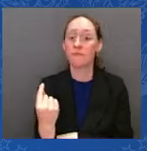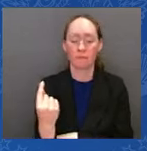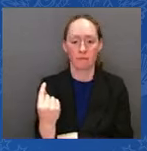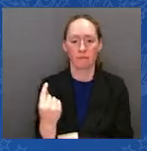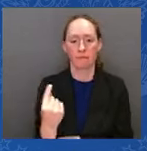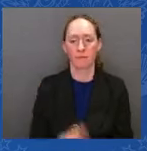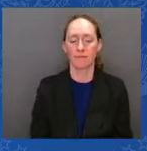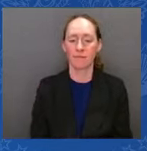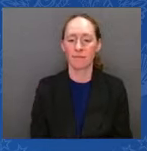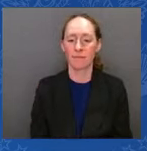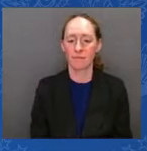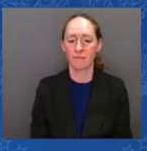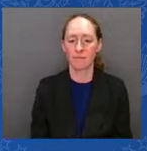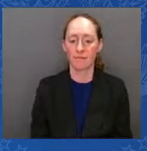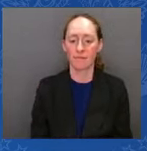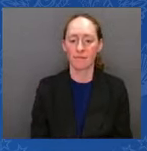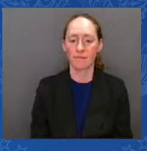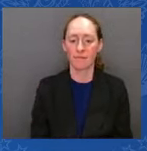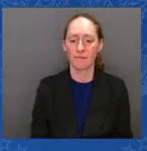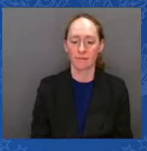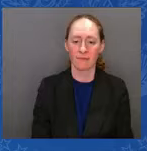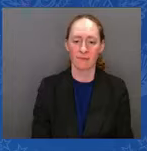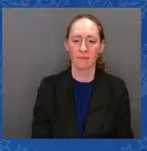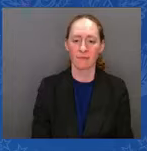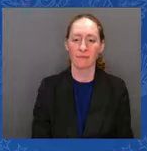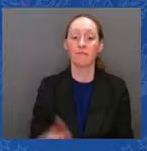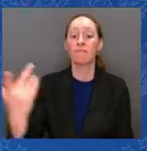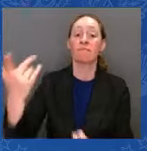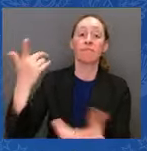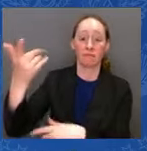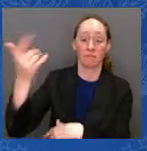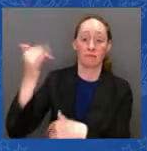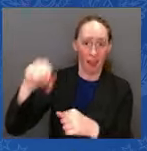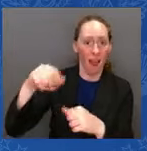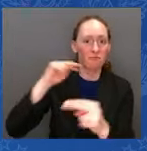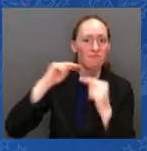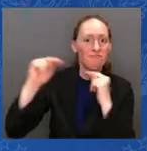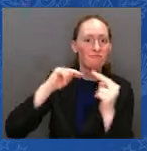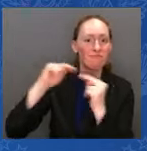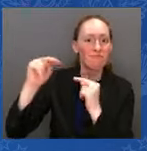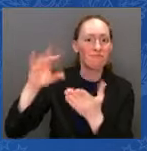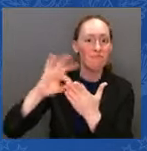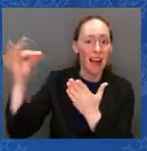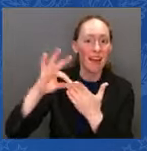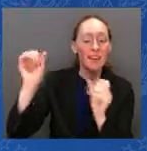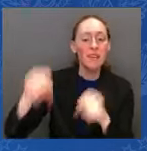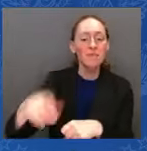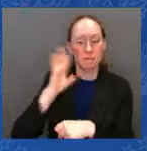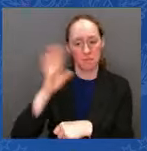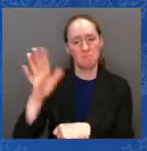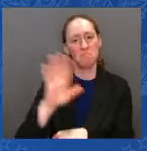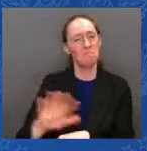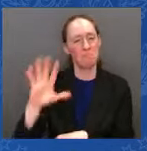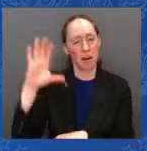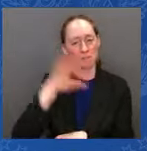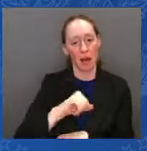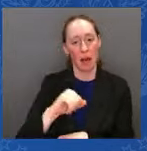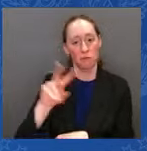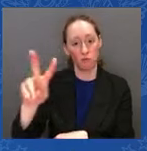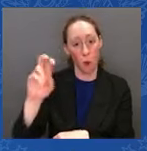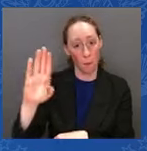to being able to negotiate with Medicare. It's estimated we're going to save another $200 billion. For example, any of